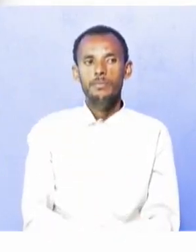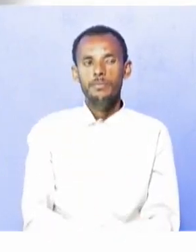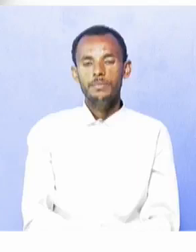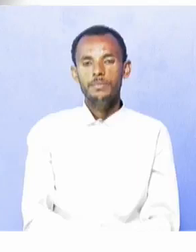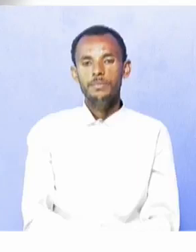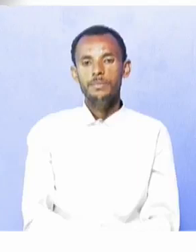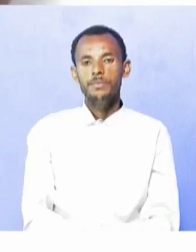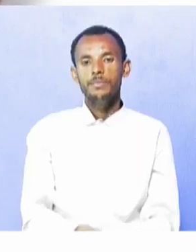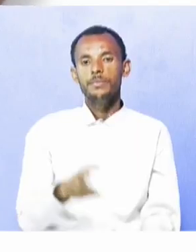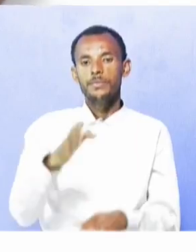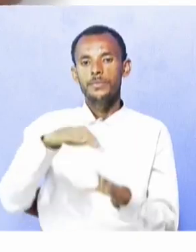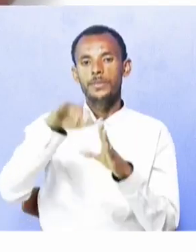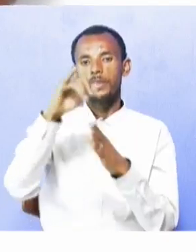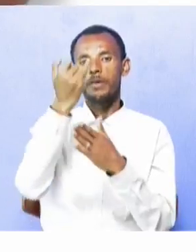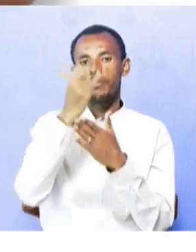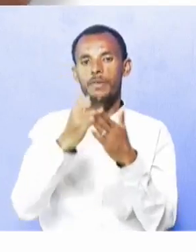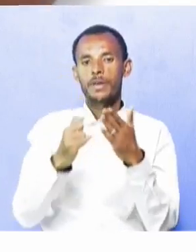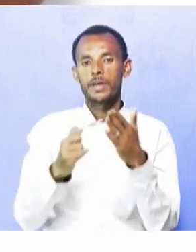in the figure below.